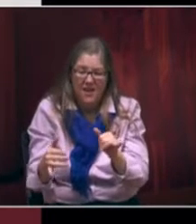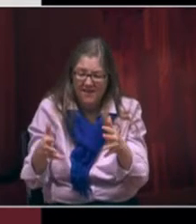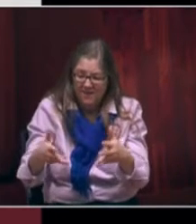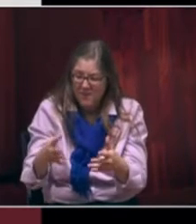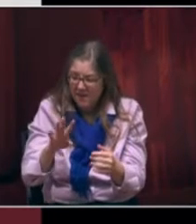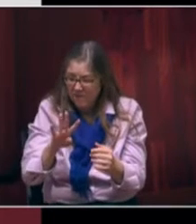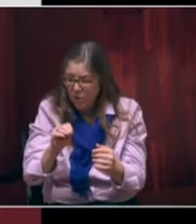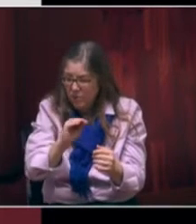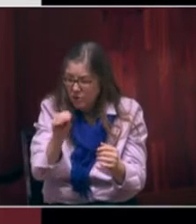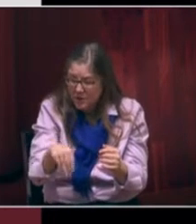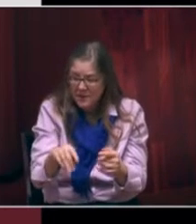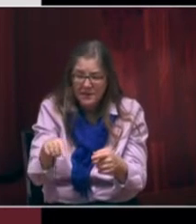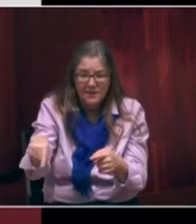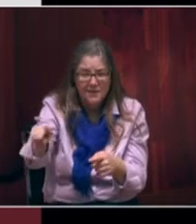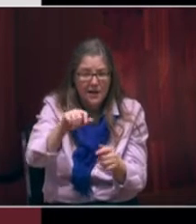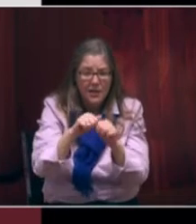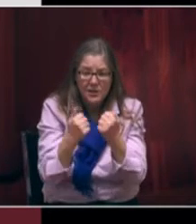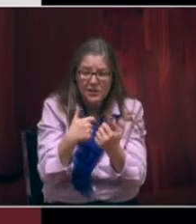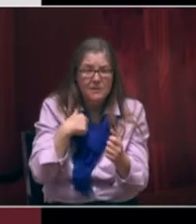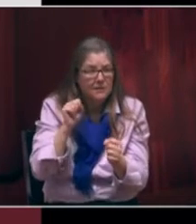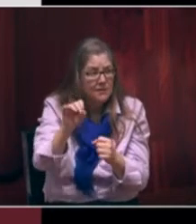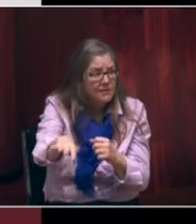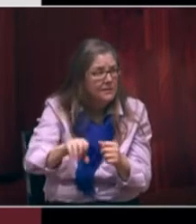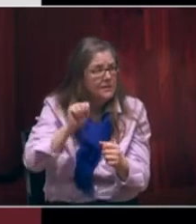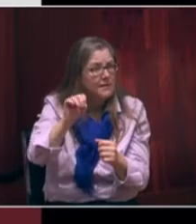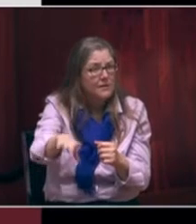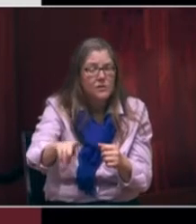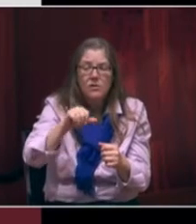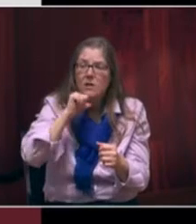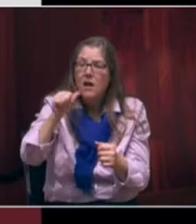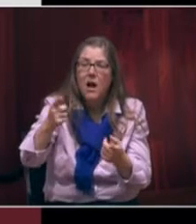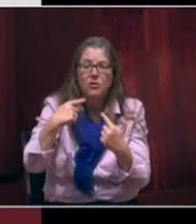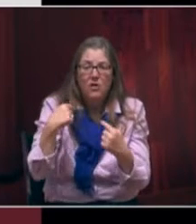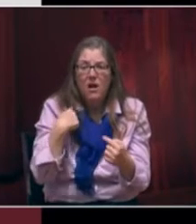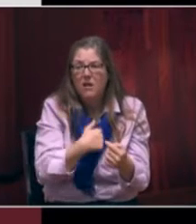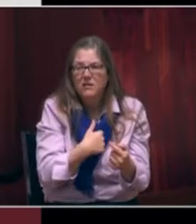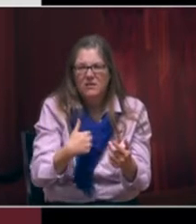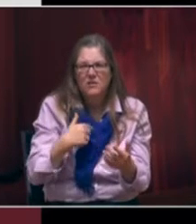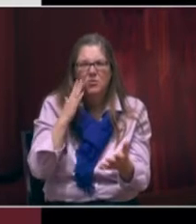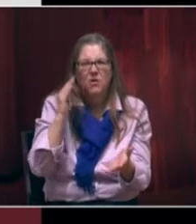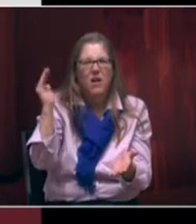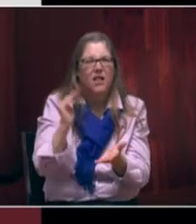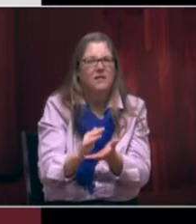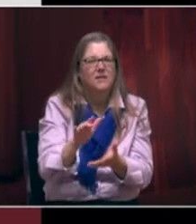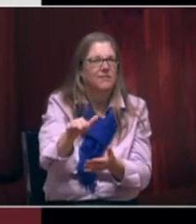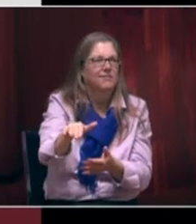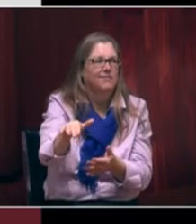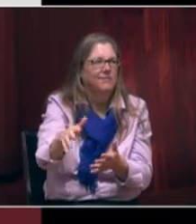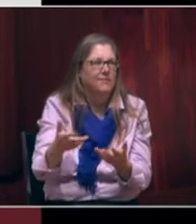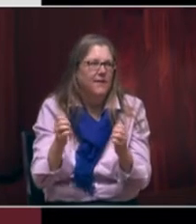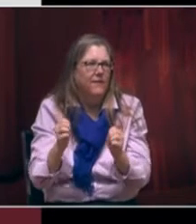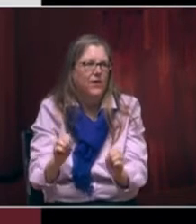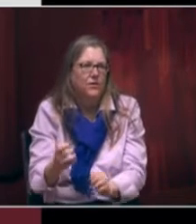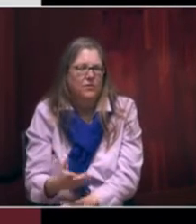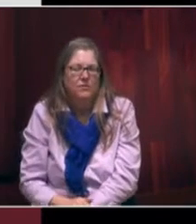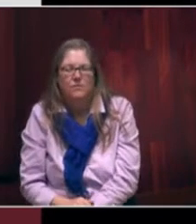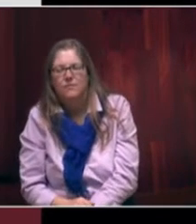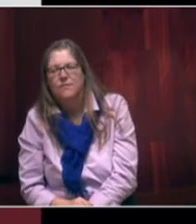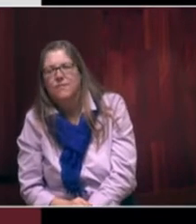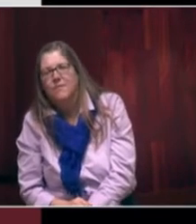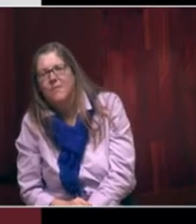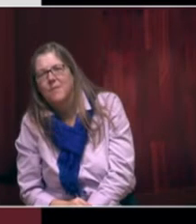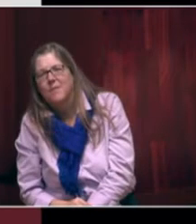who are not answering us, we're going to expend a lot less effort on them. So you all as agencies should be